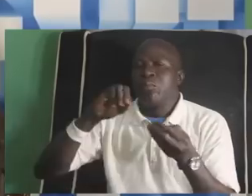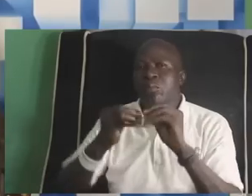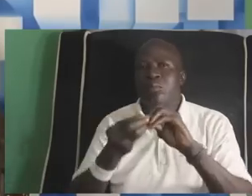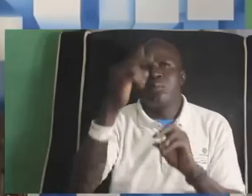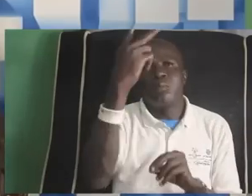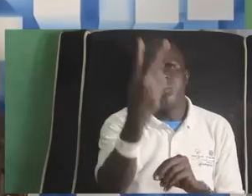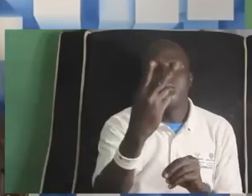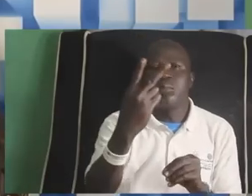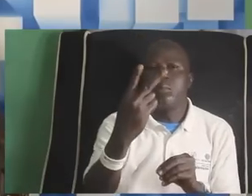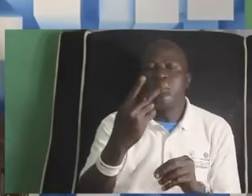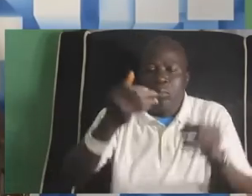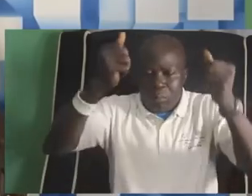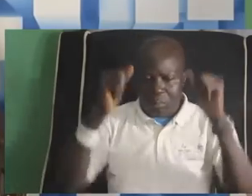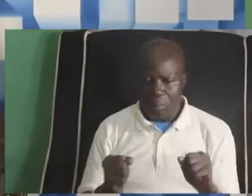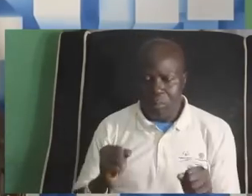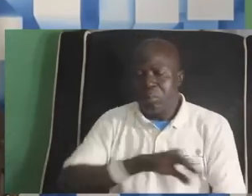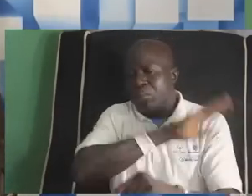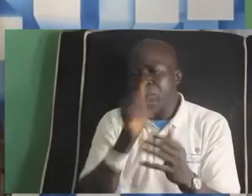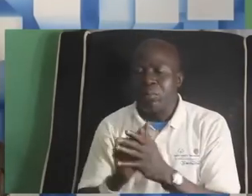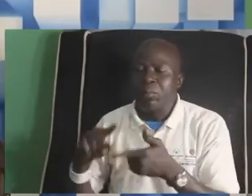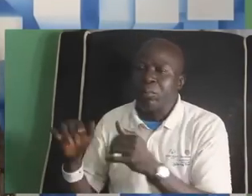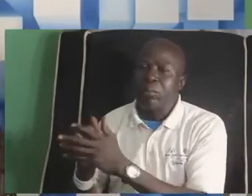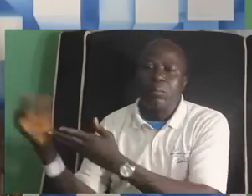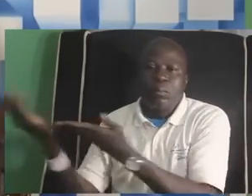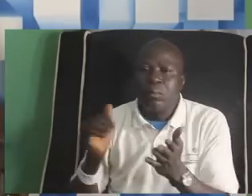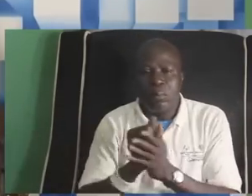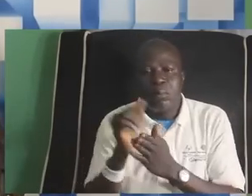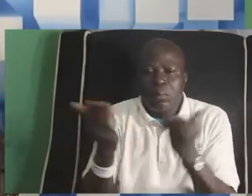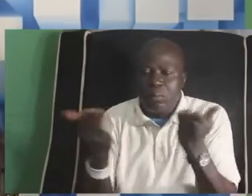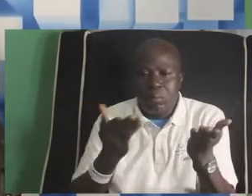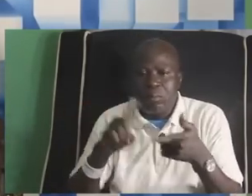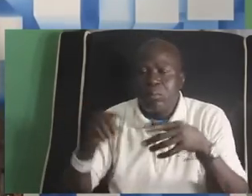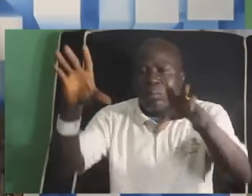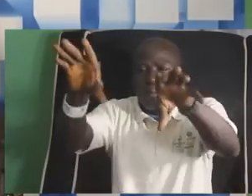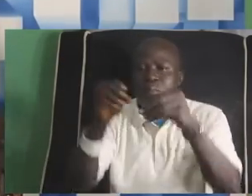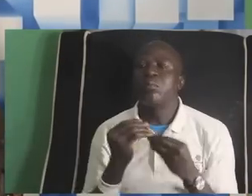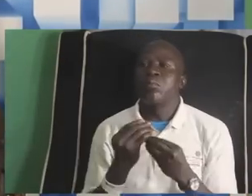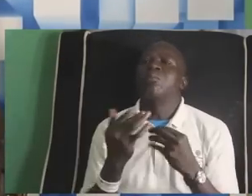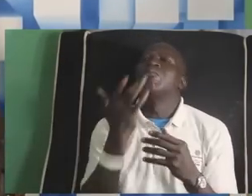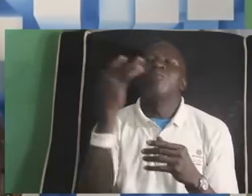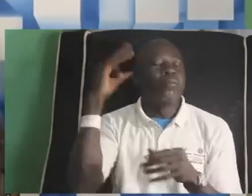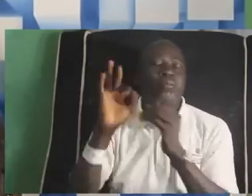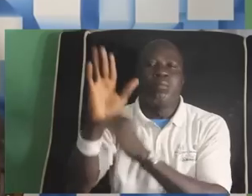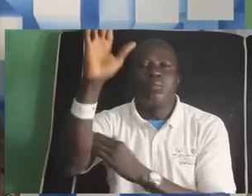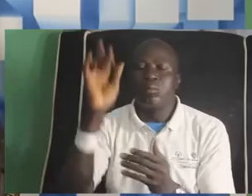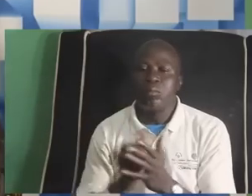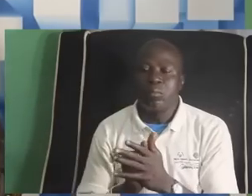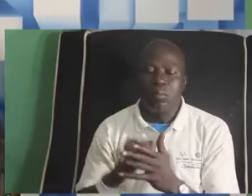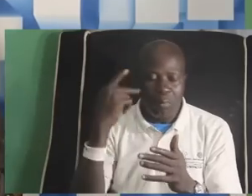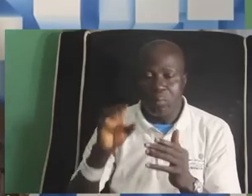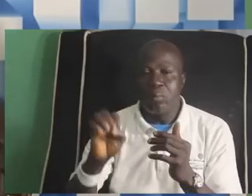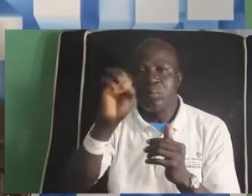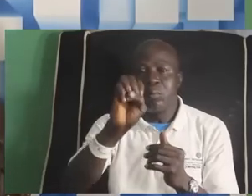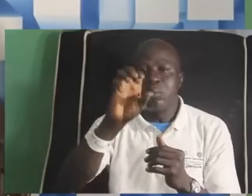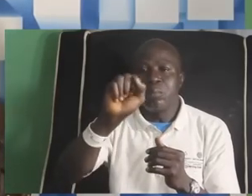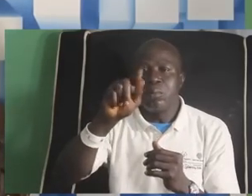number entitlement, a KG. The power that made the servant to receive favor from Esther. You will see it